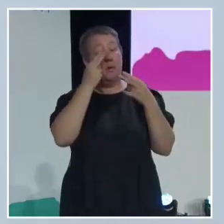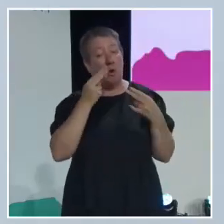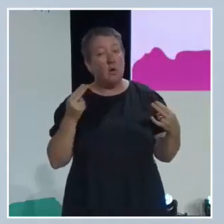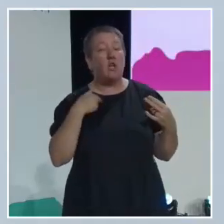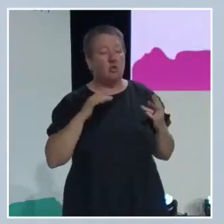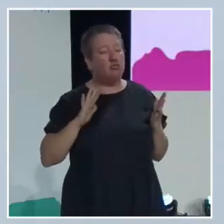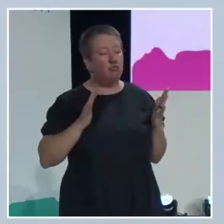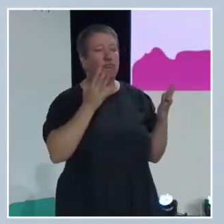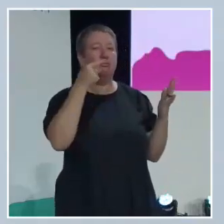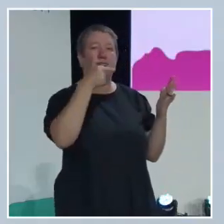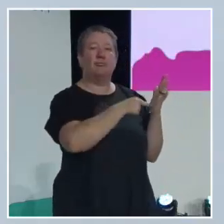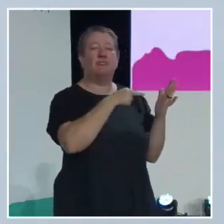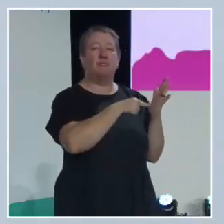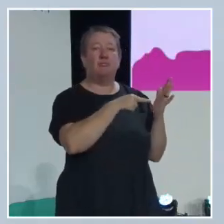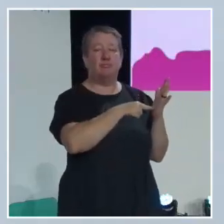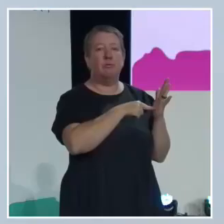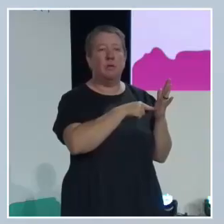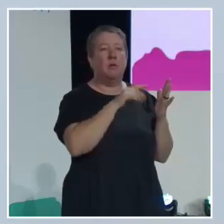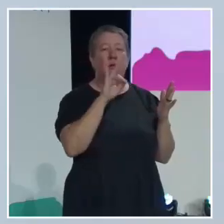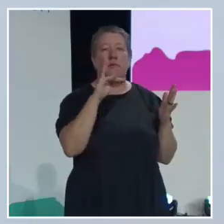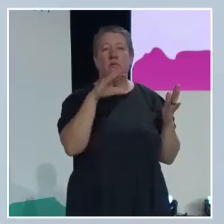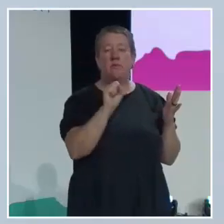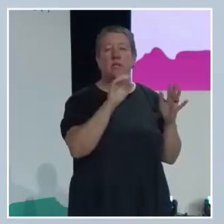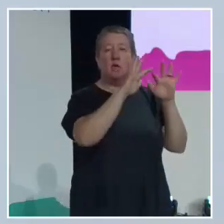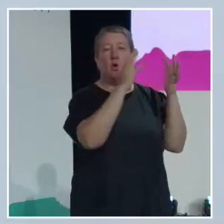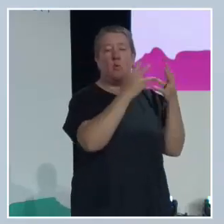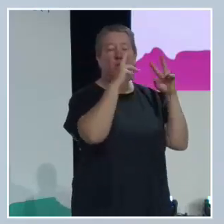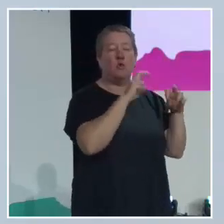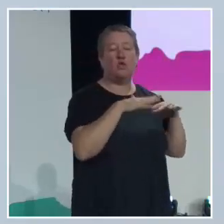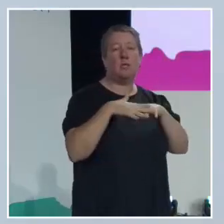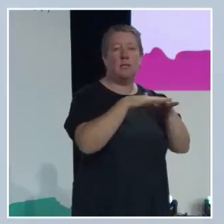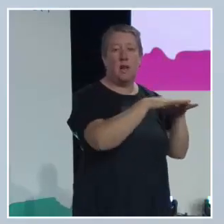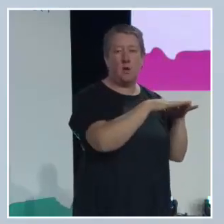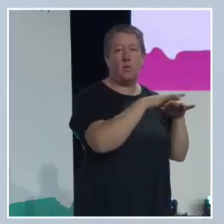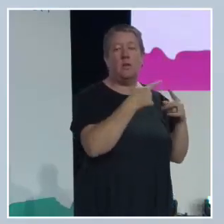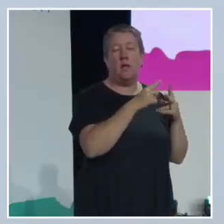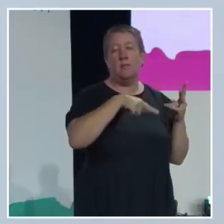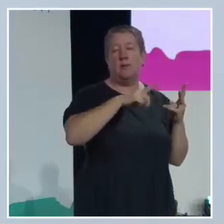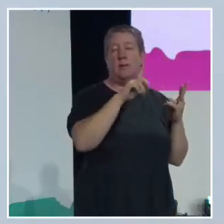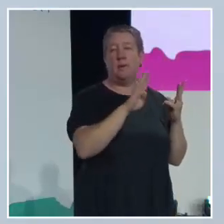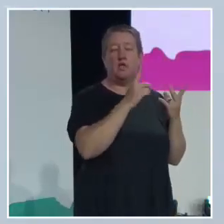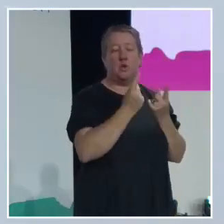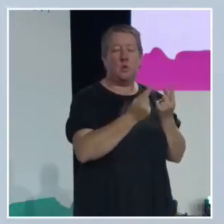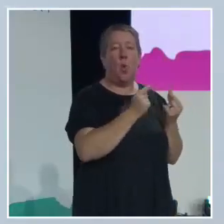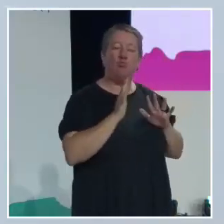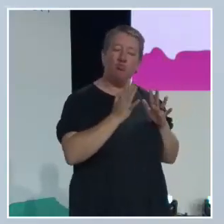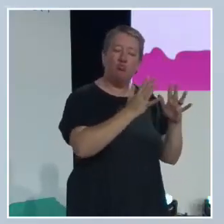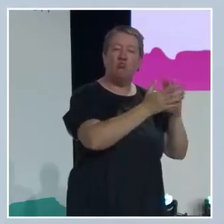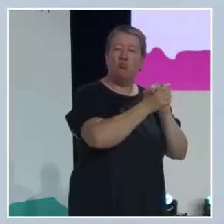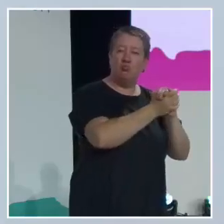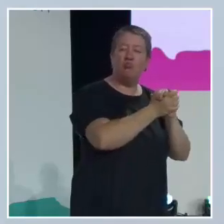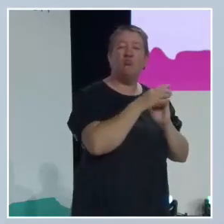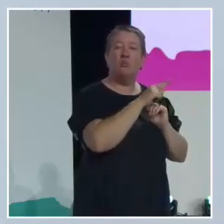reference book as done by the FIX Global Research Network and the PDBs for building a